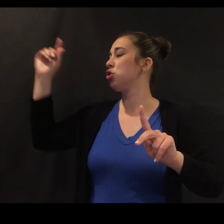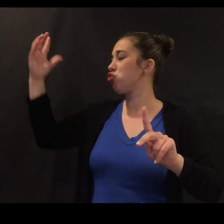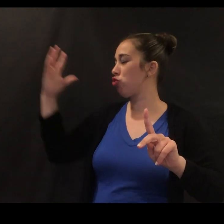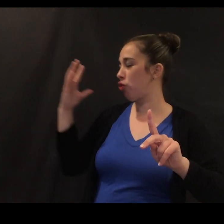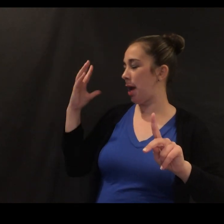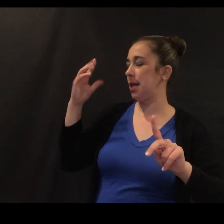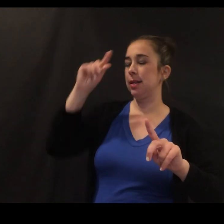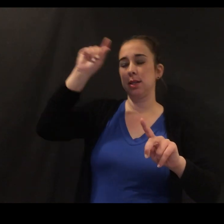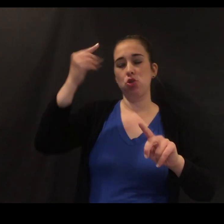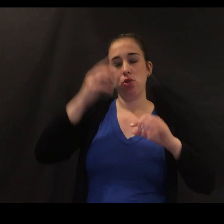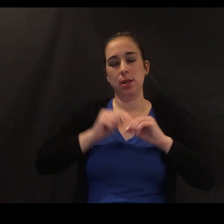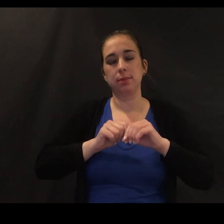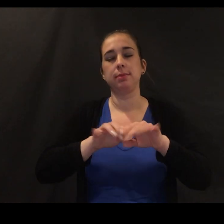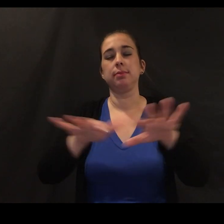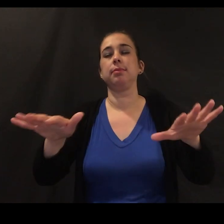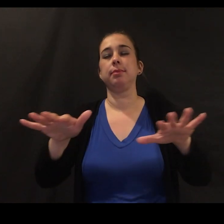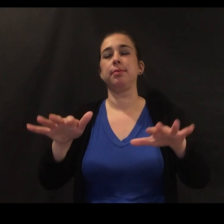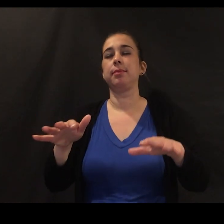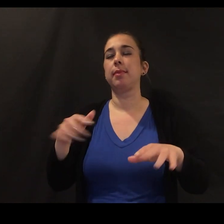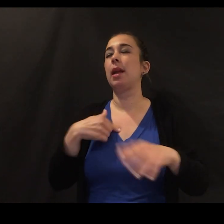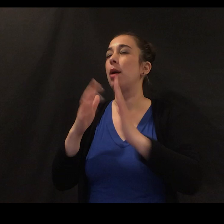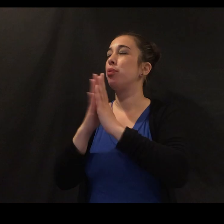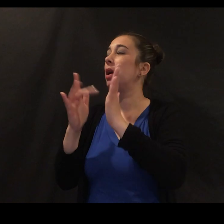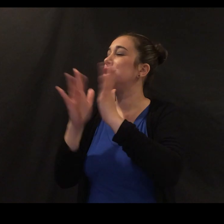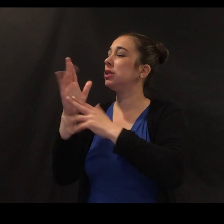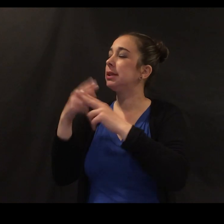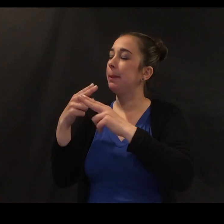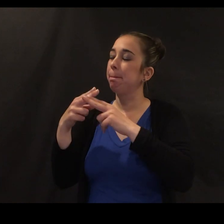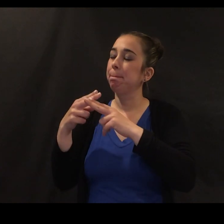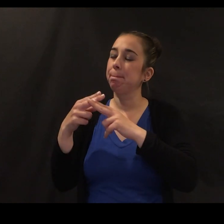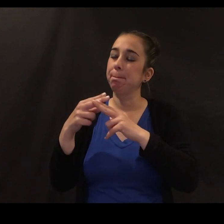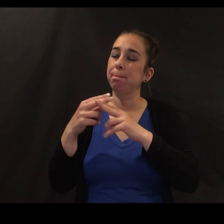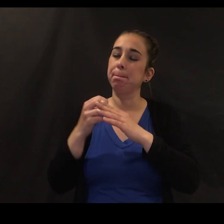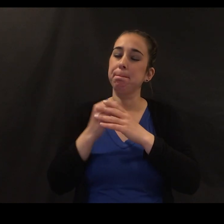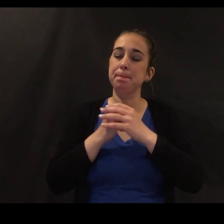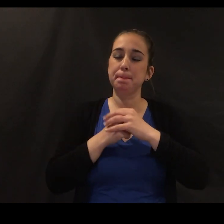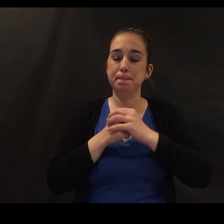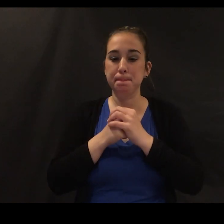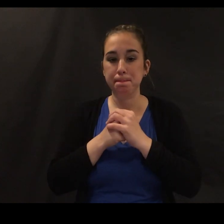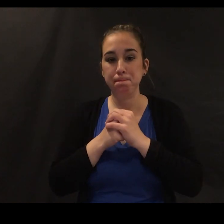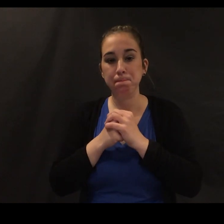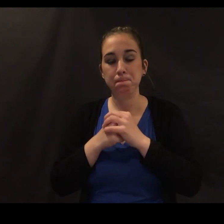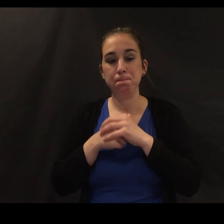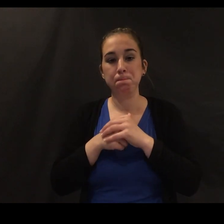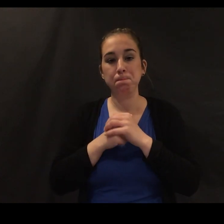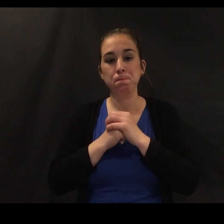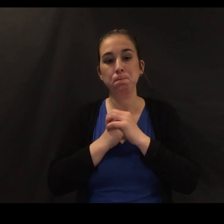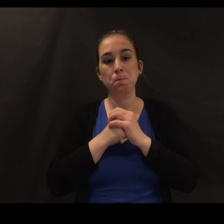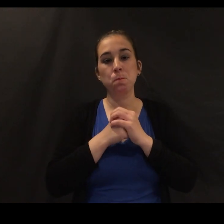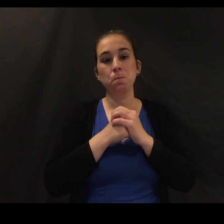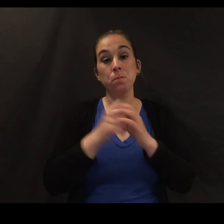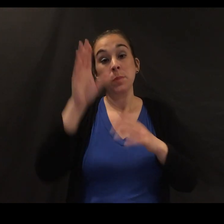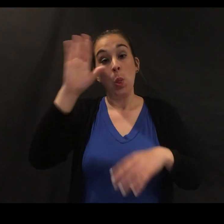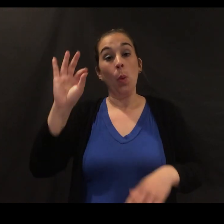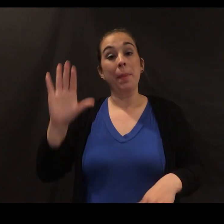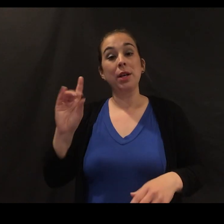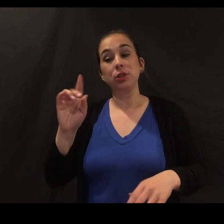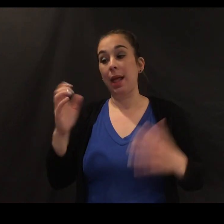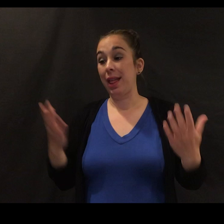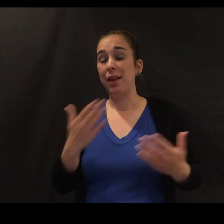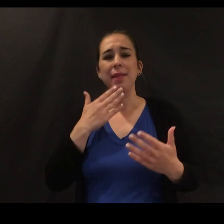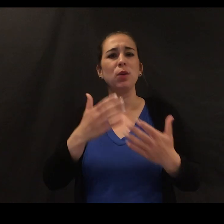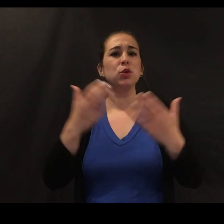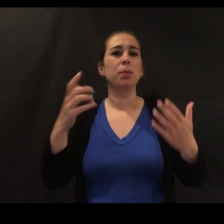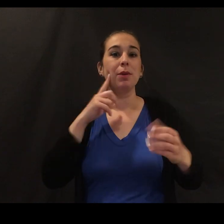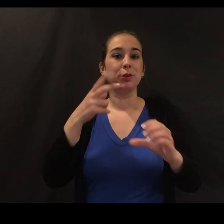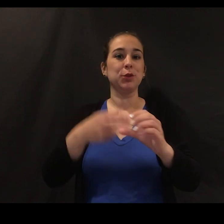I pray, in Jesus' name. Hi, Pastor Dale here. Thanks so much for being a part of today's service.